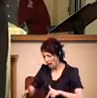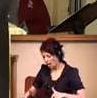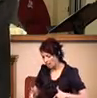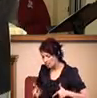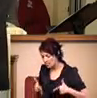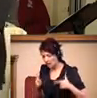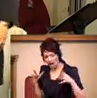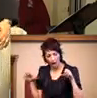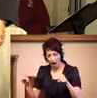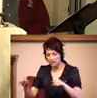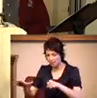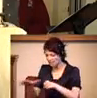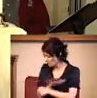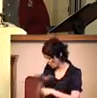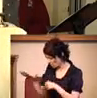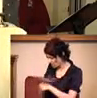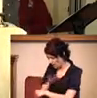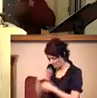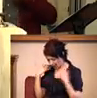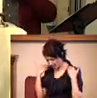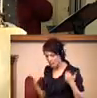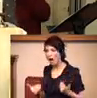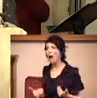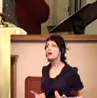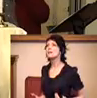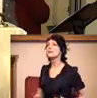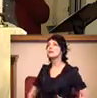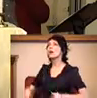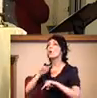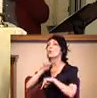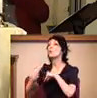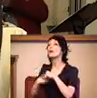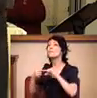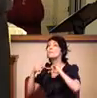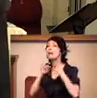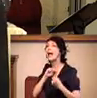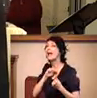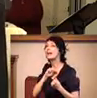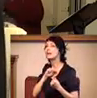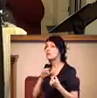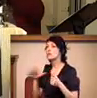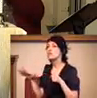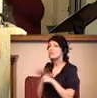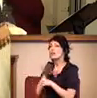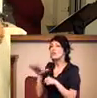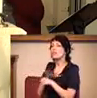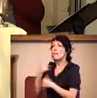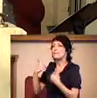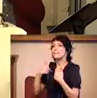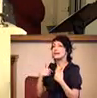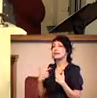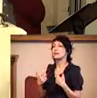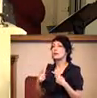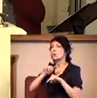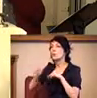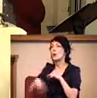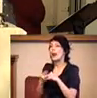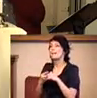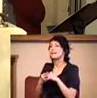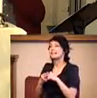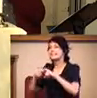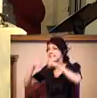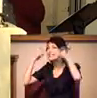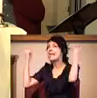occupy every fiber of my being. When I am in pain, occupy me. When I am in